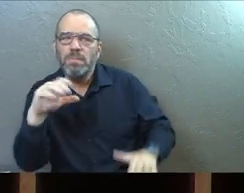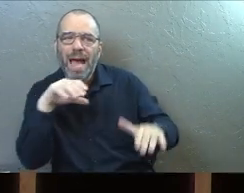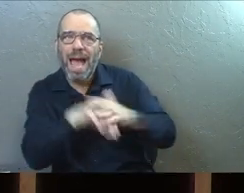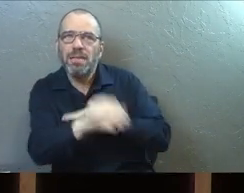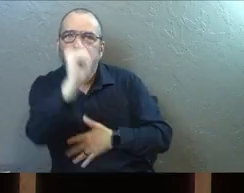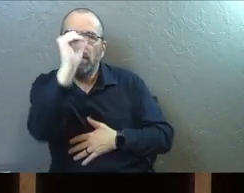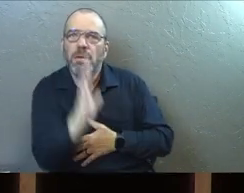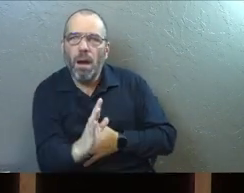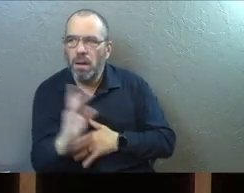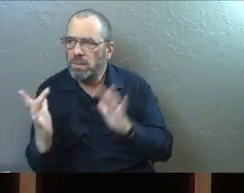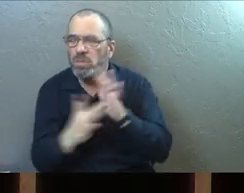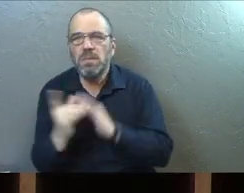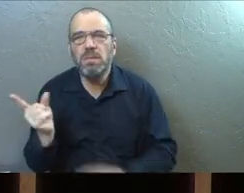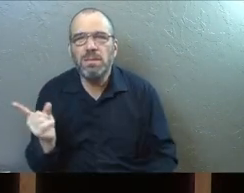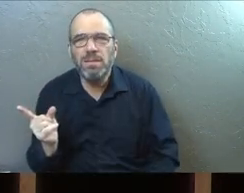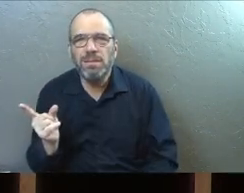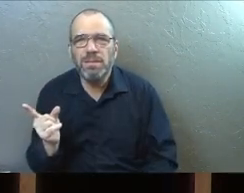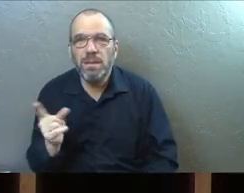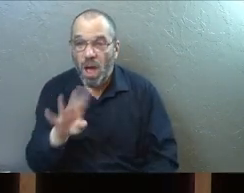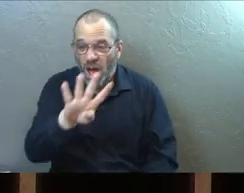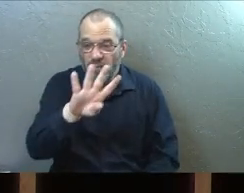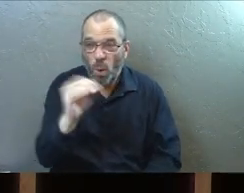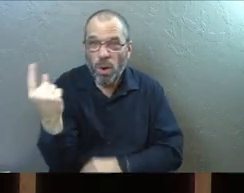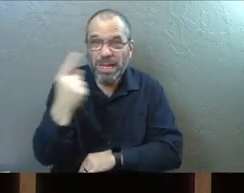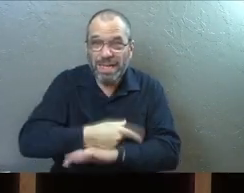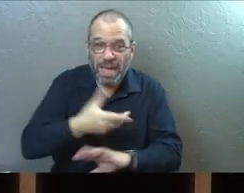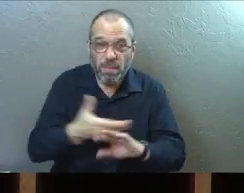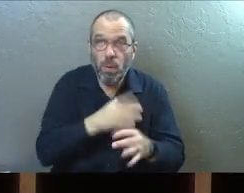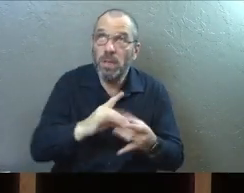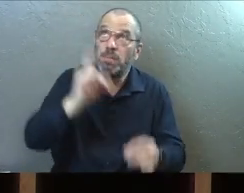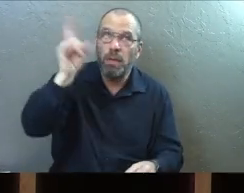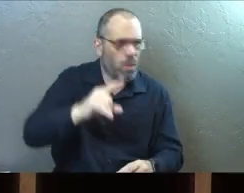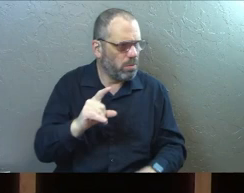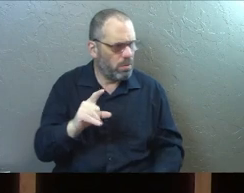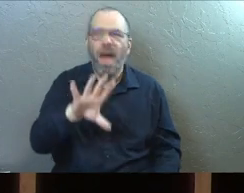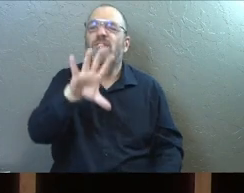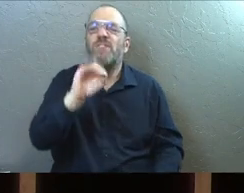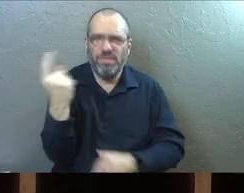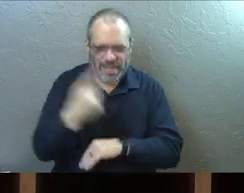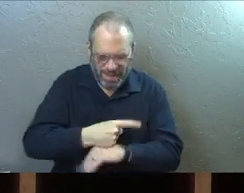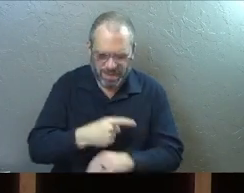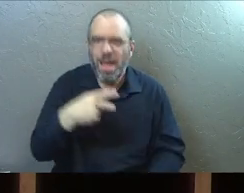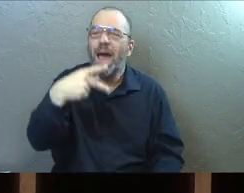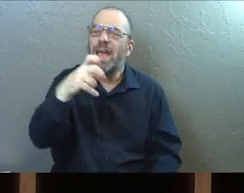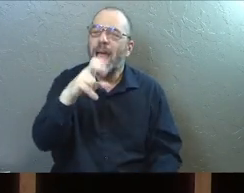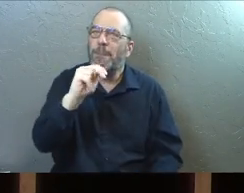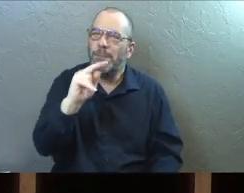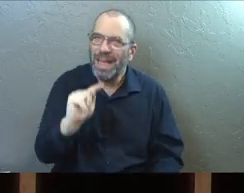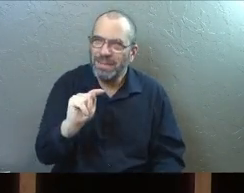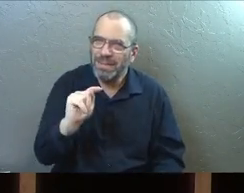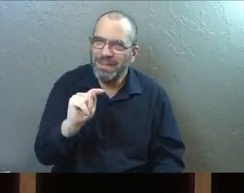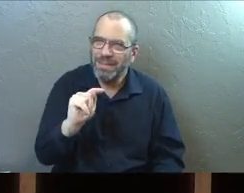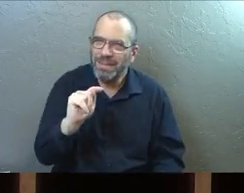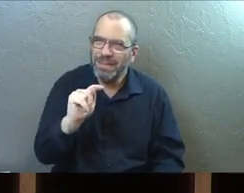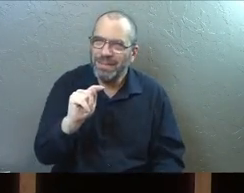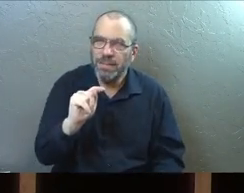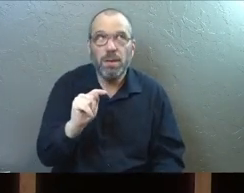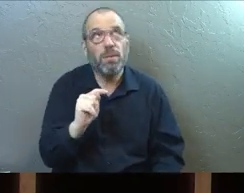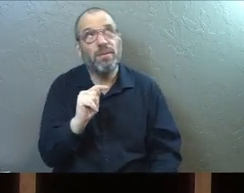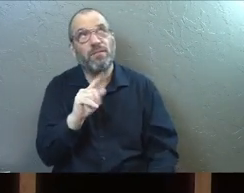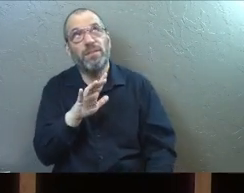to God 40 days before the Spirit fell, or 50 days actually before the Spirit fell.